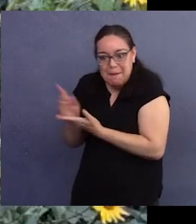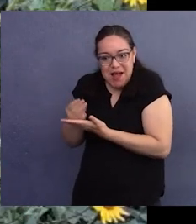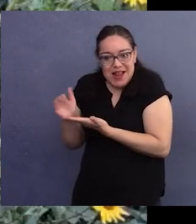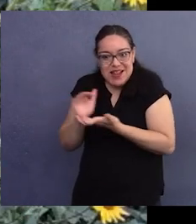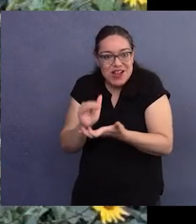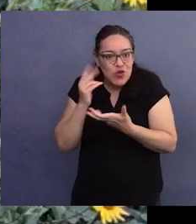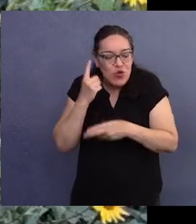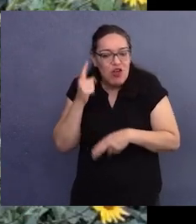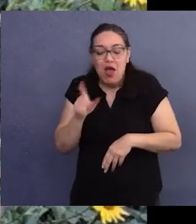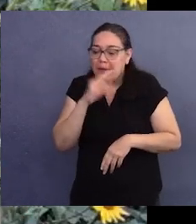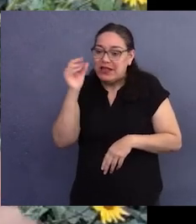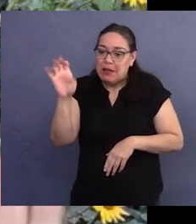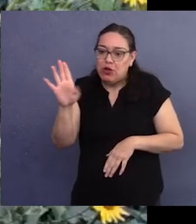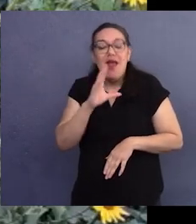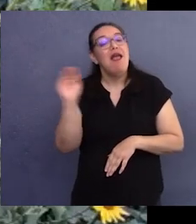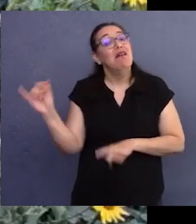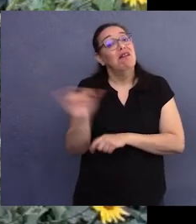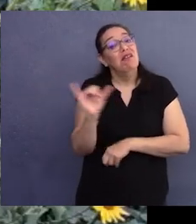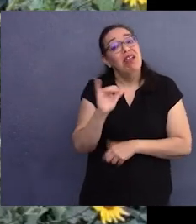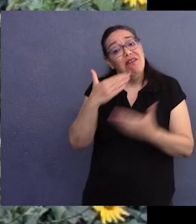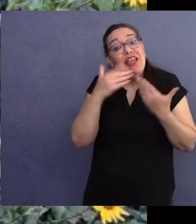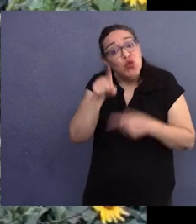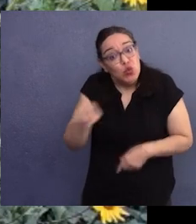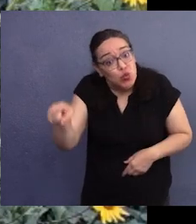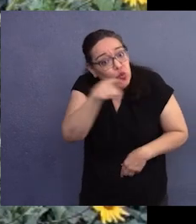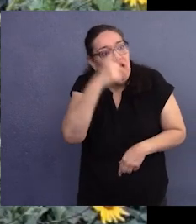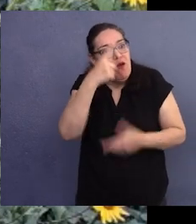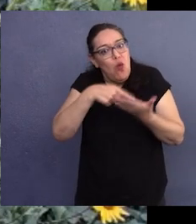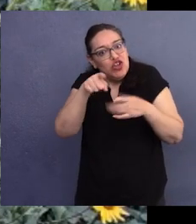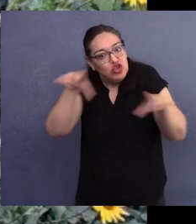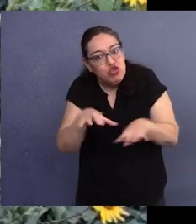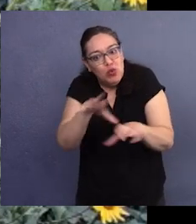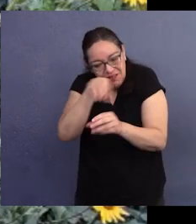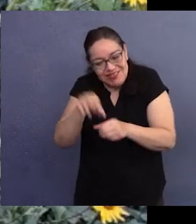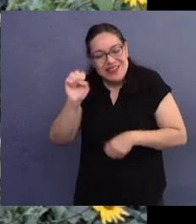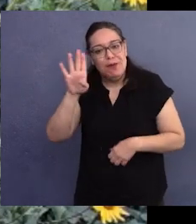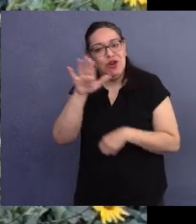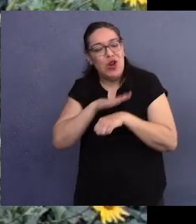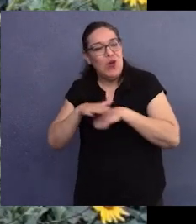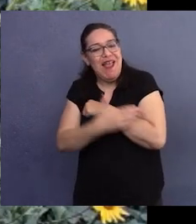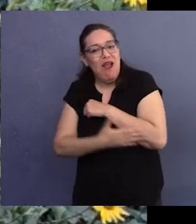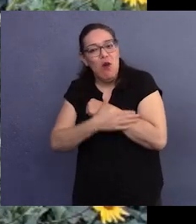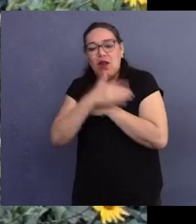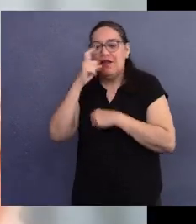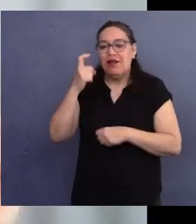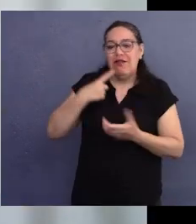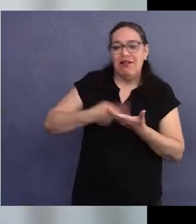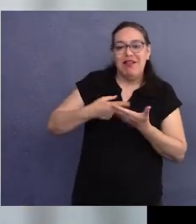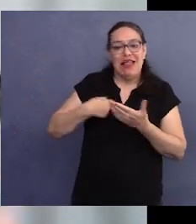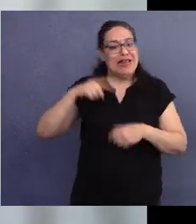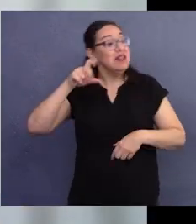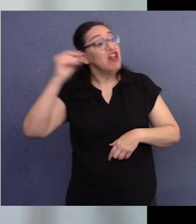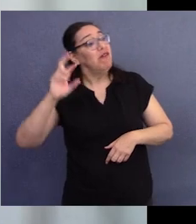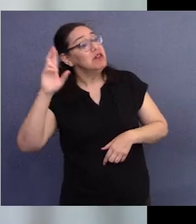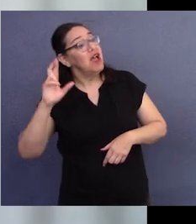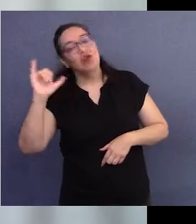Bernardino, and also thank you for what you're doing in San Bernardino County. You know, we when I talk about when I do needs And Riverside